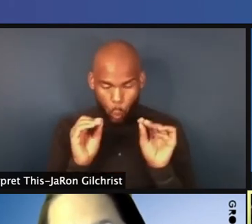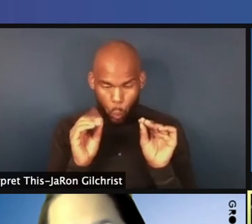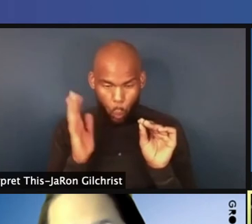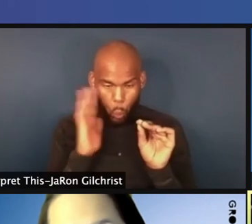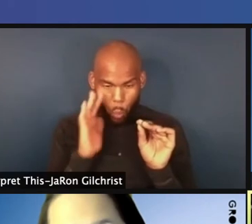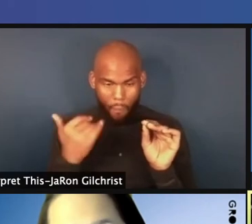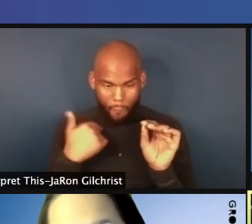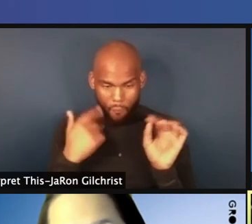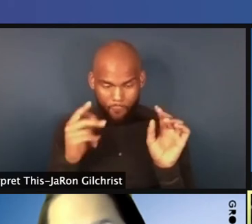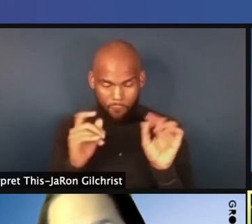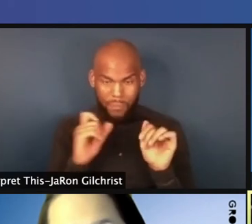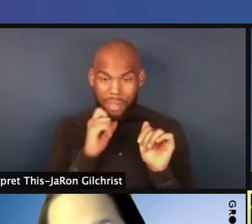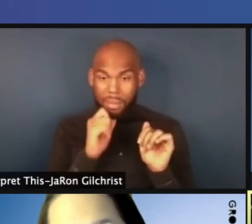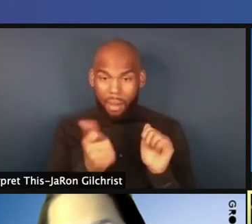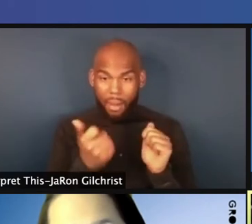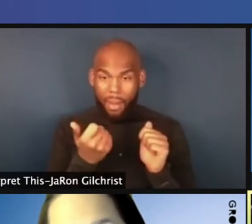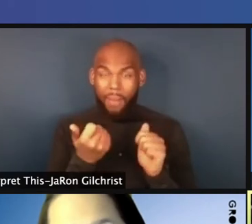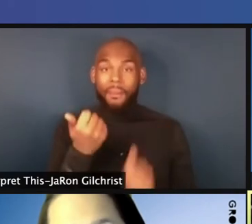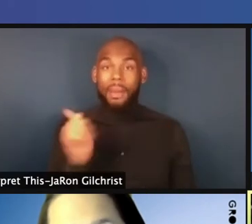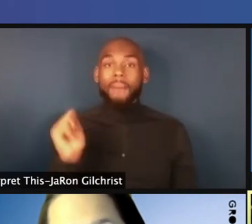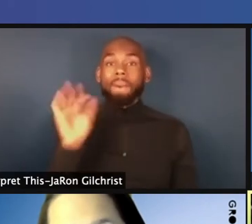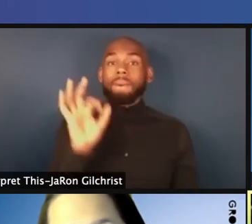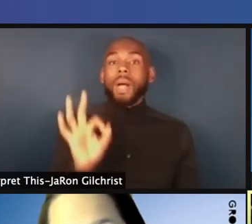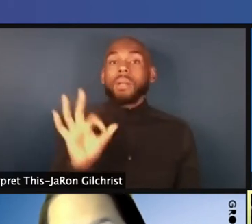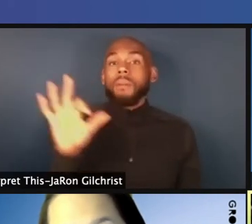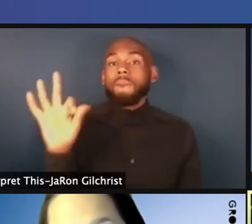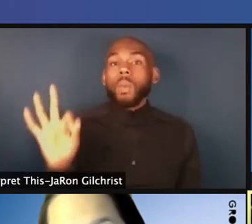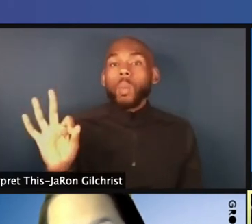any fossil fuel